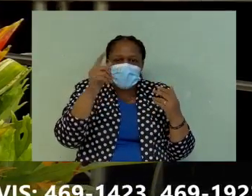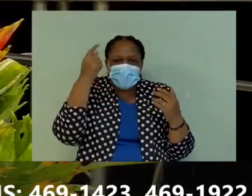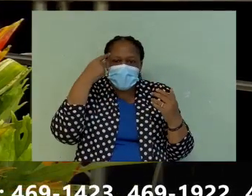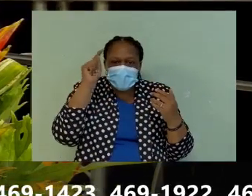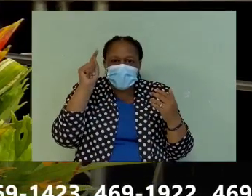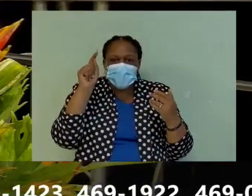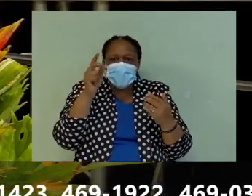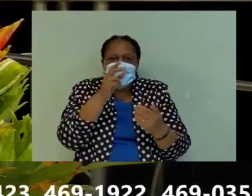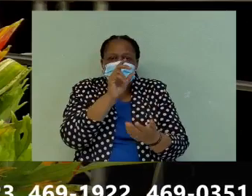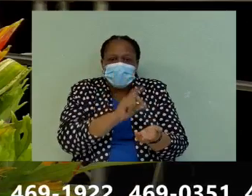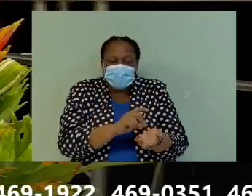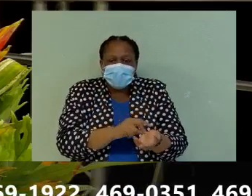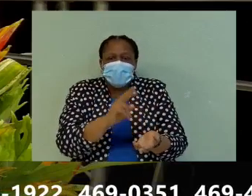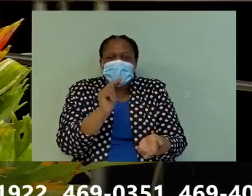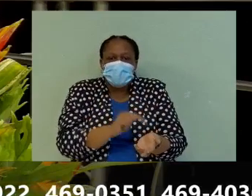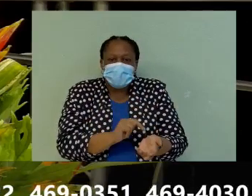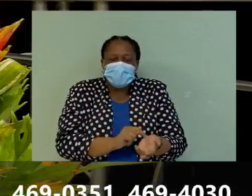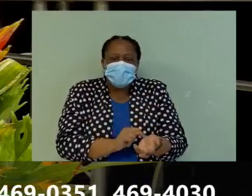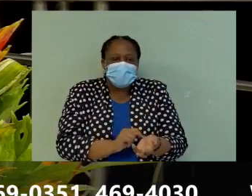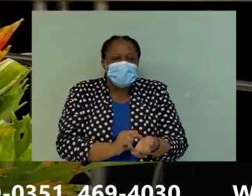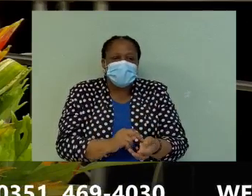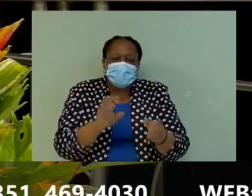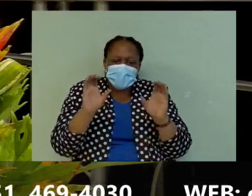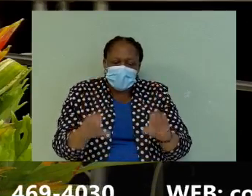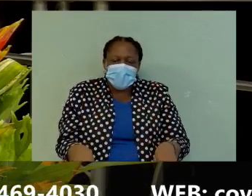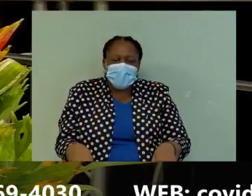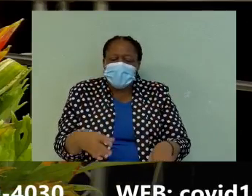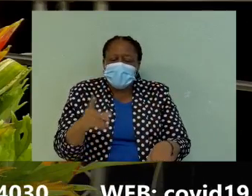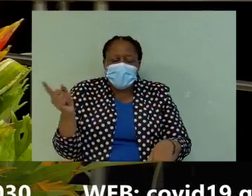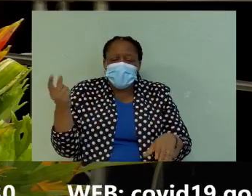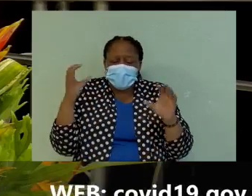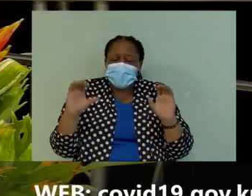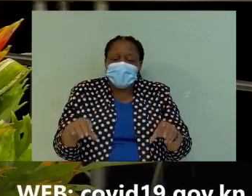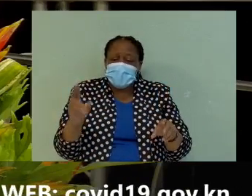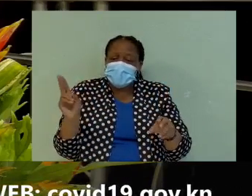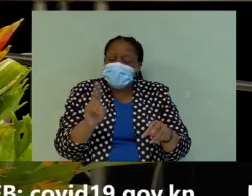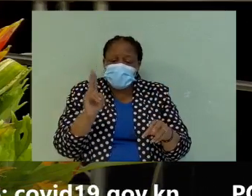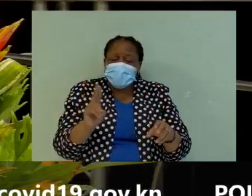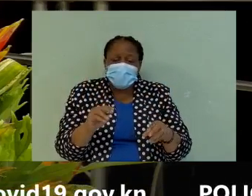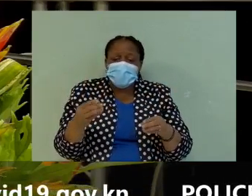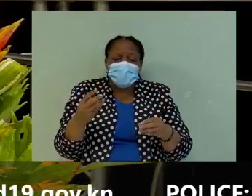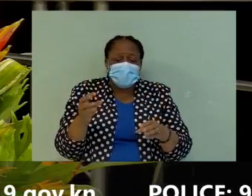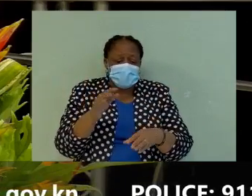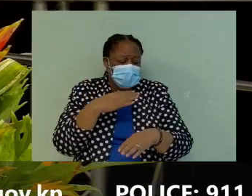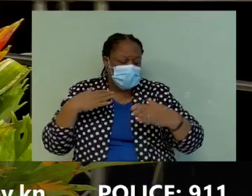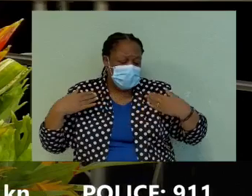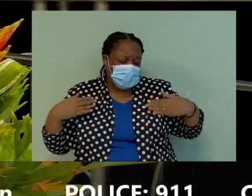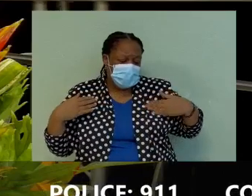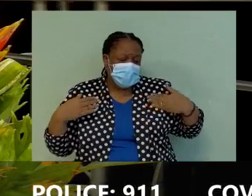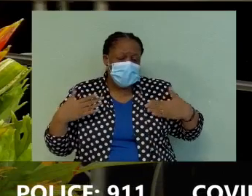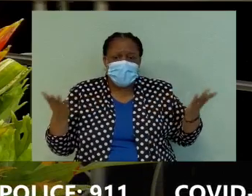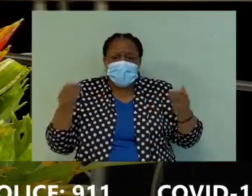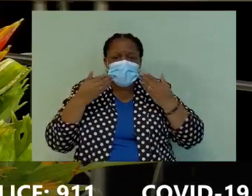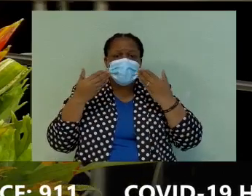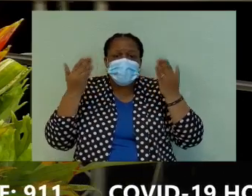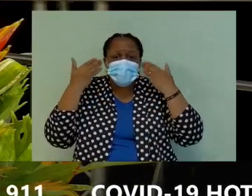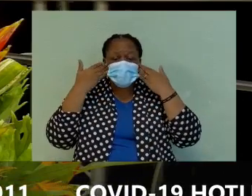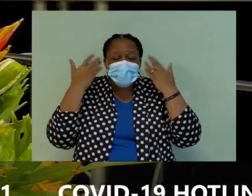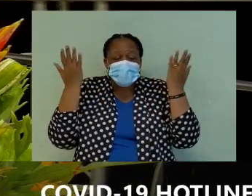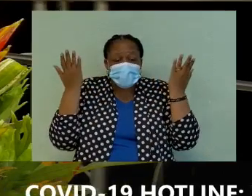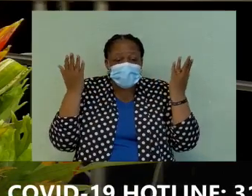off with an ordinary cloth face mask. And what we're basically saying is that every single citizen, basically across